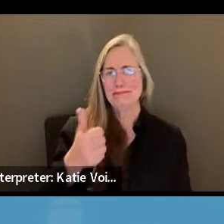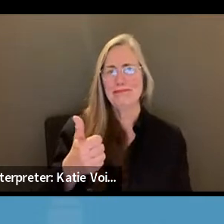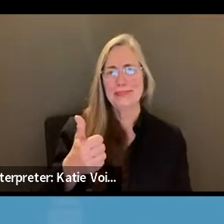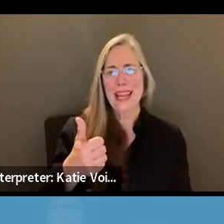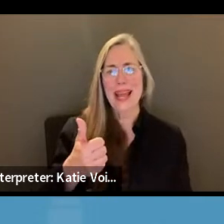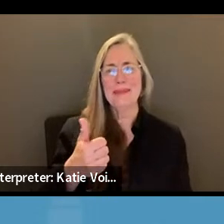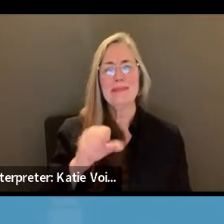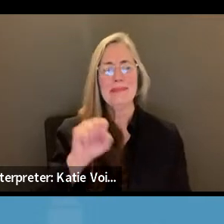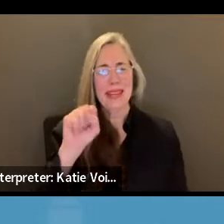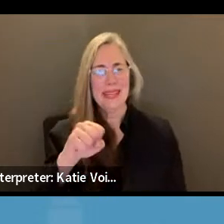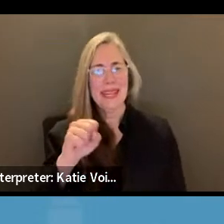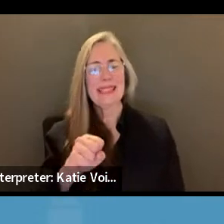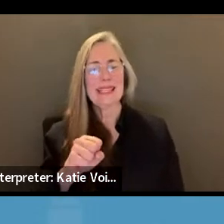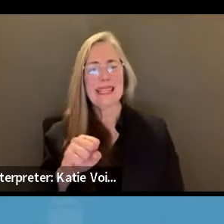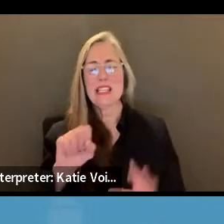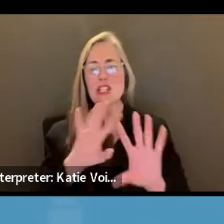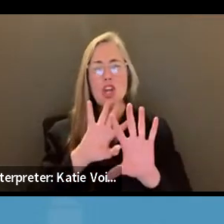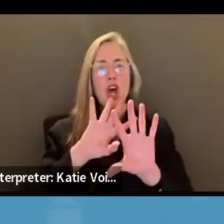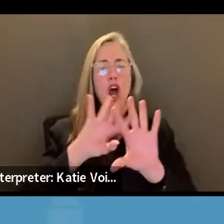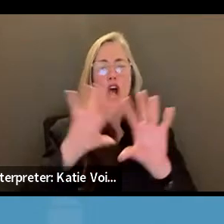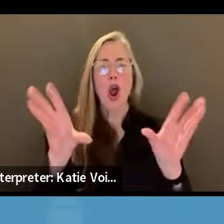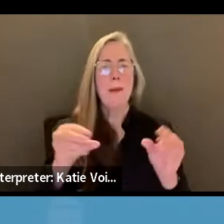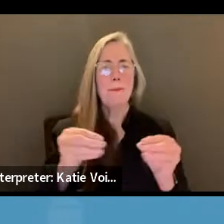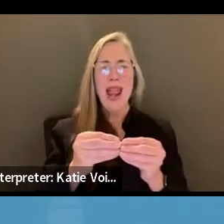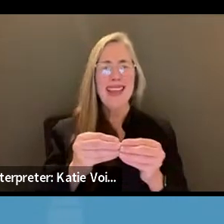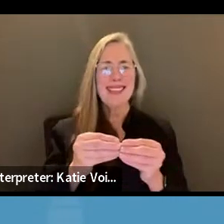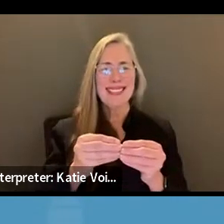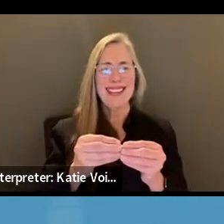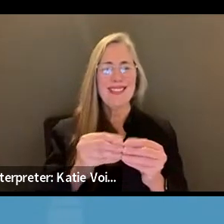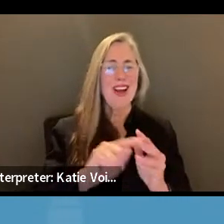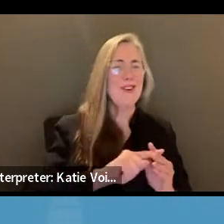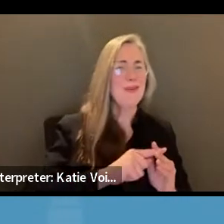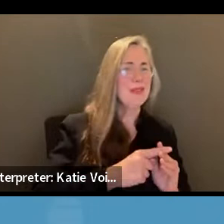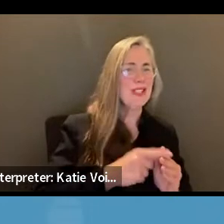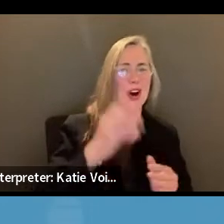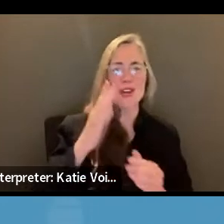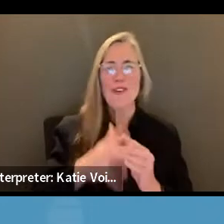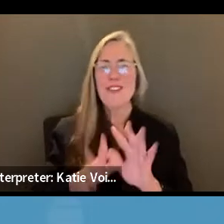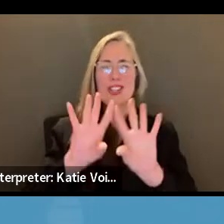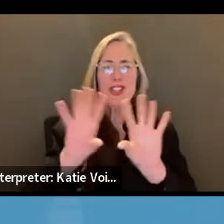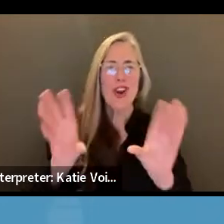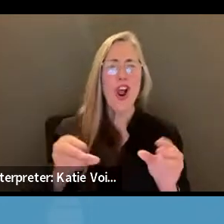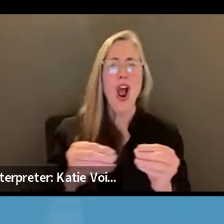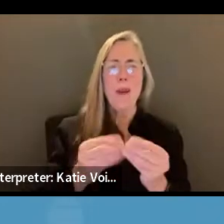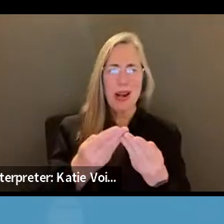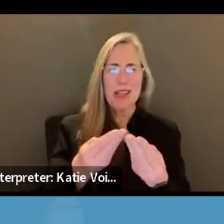Yes, it really is a comprehensive solution from start to finish, and we're really excited to hit the ground running.